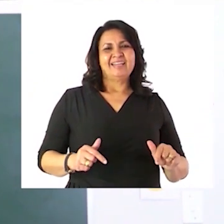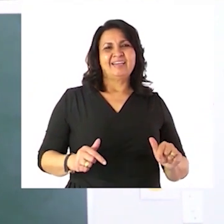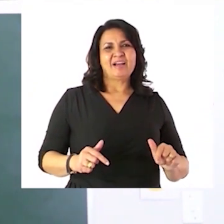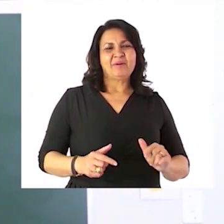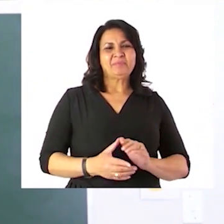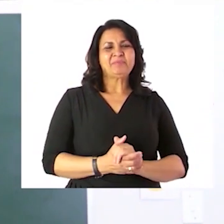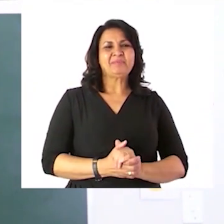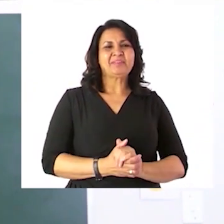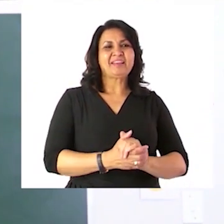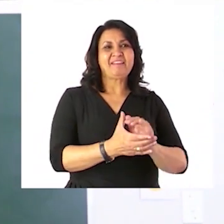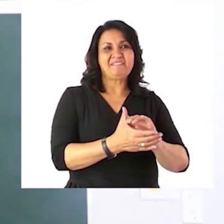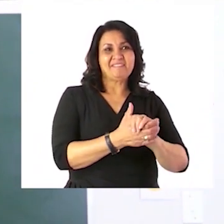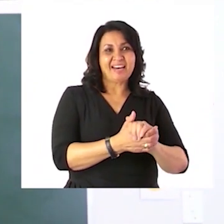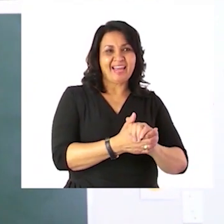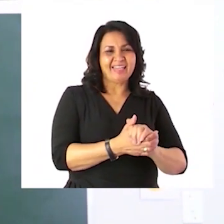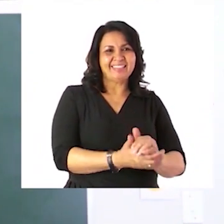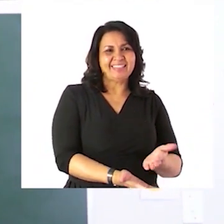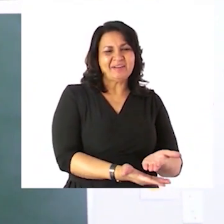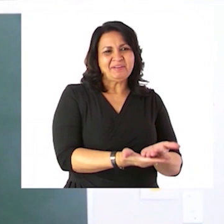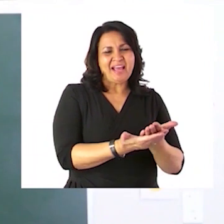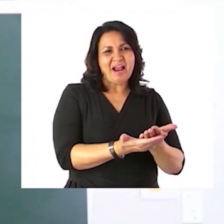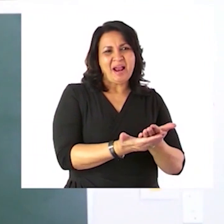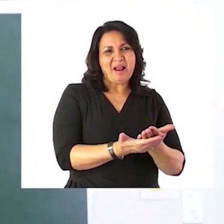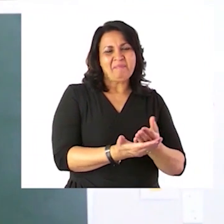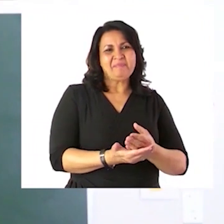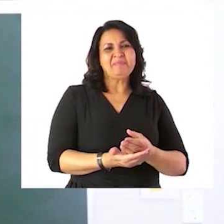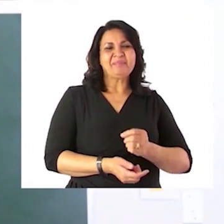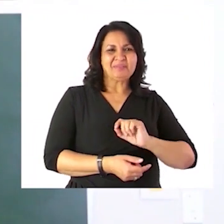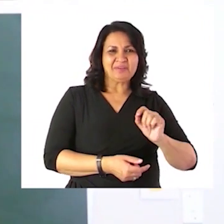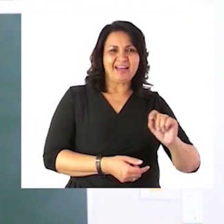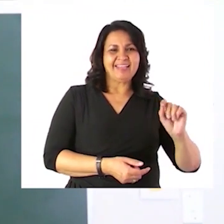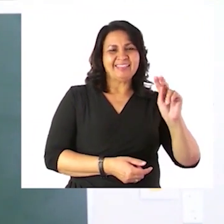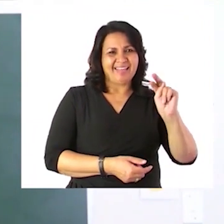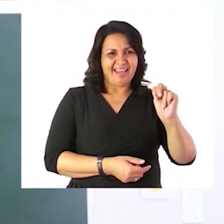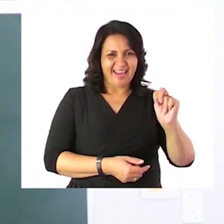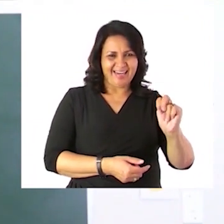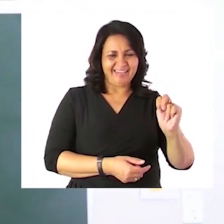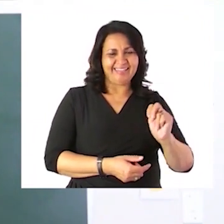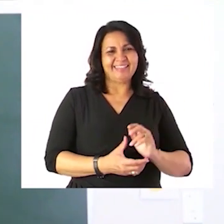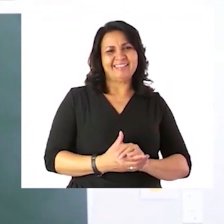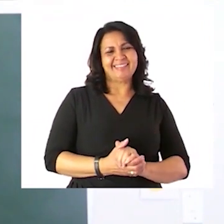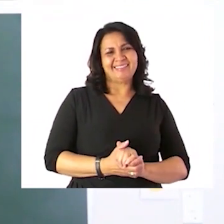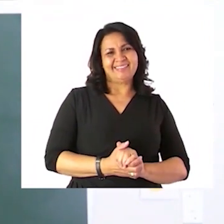friend is going to help us to write the letter N on the board.